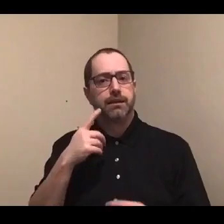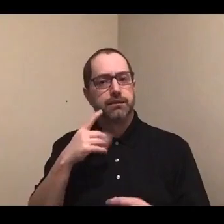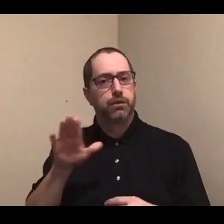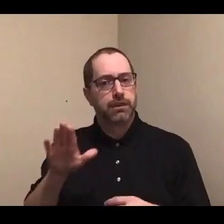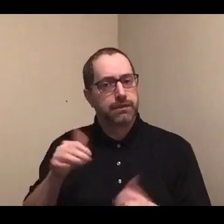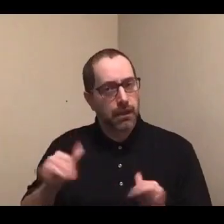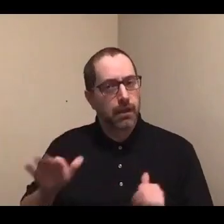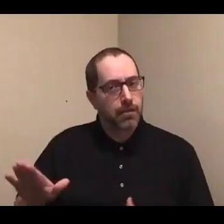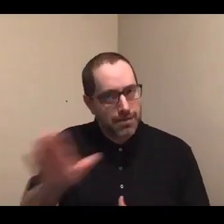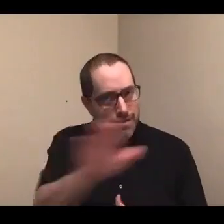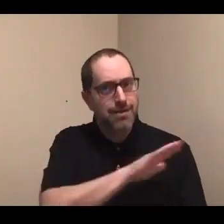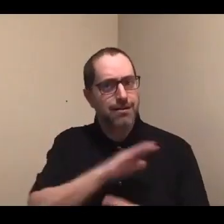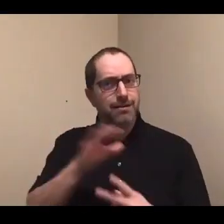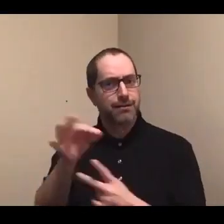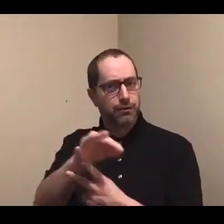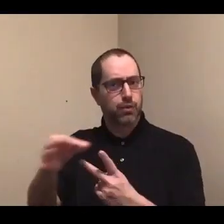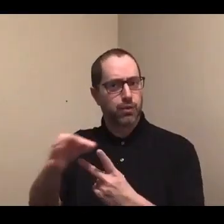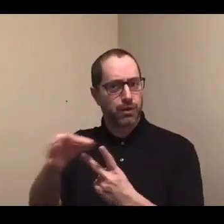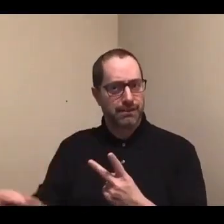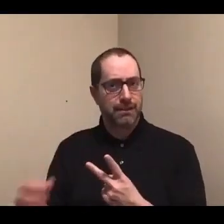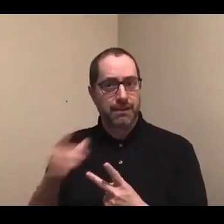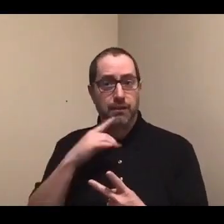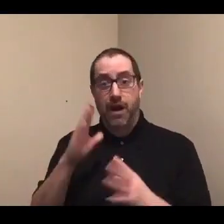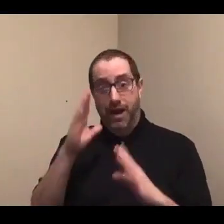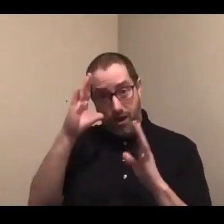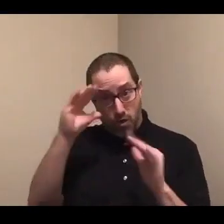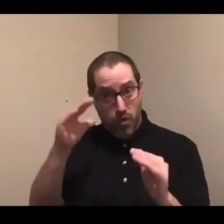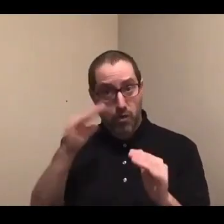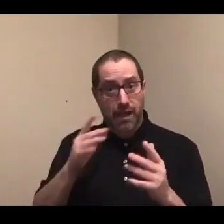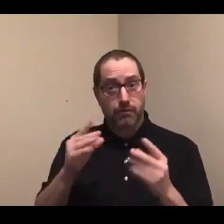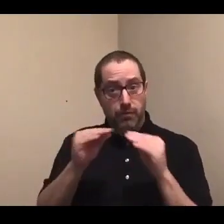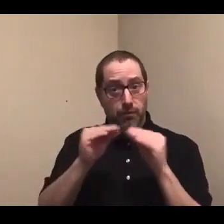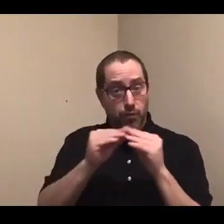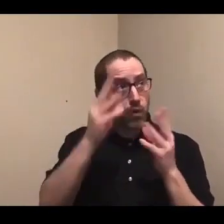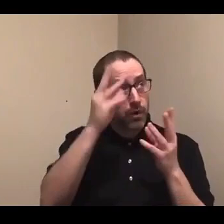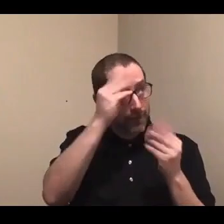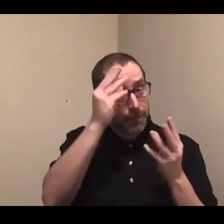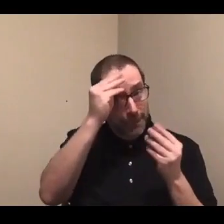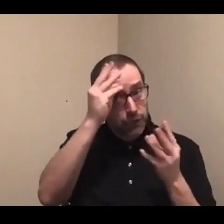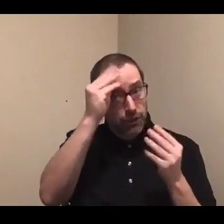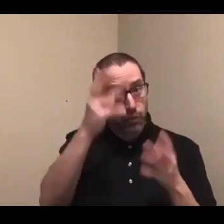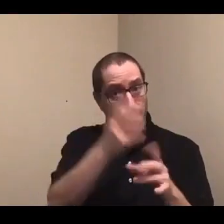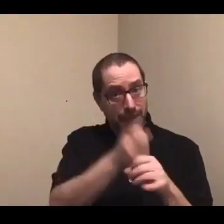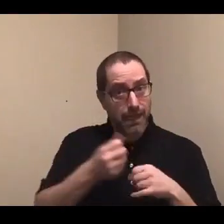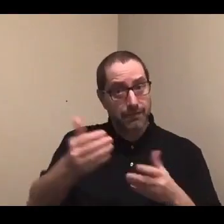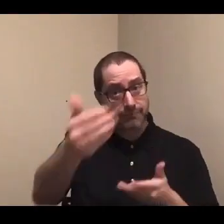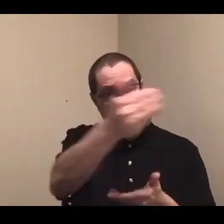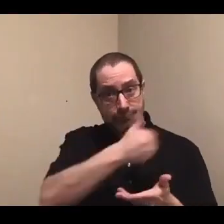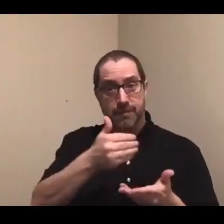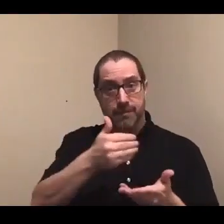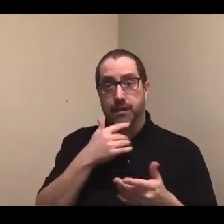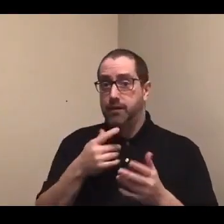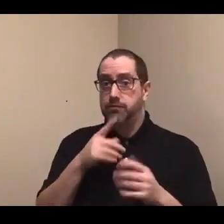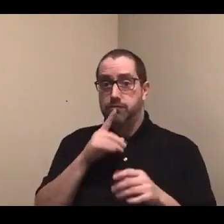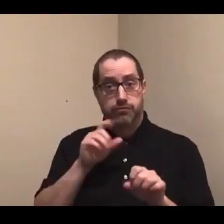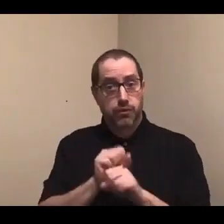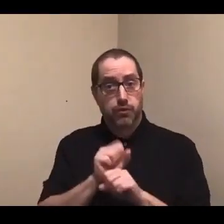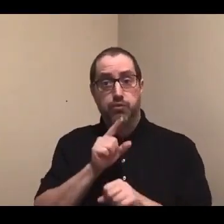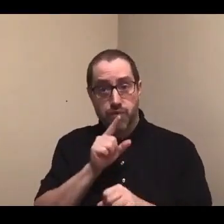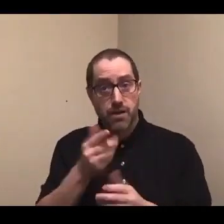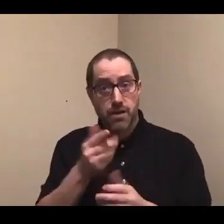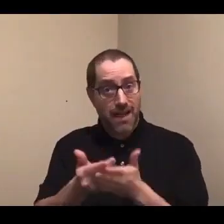comes forward on available vaccines and their safety and efficacy and some of the real-world evidence that we're seeing out of places like Israel, where high